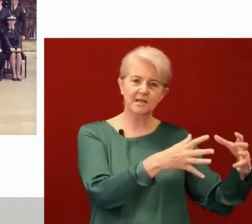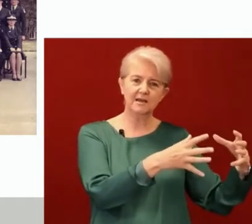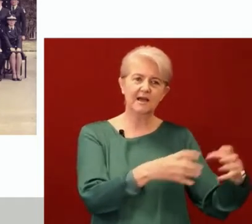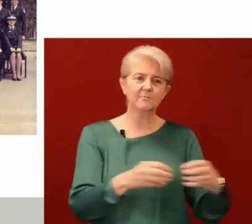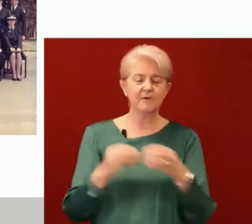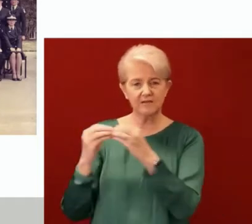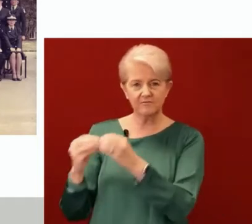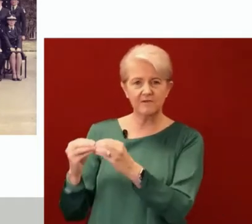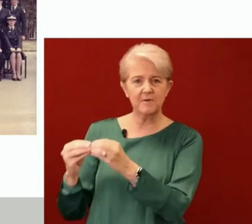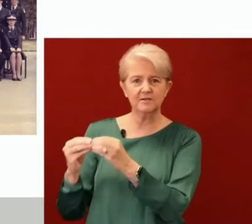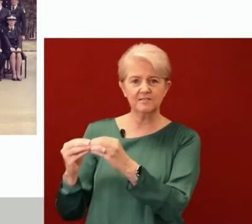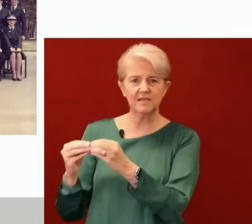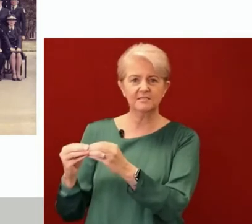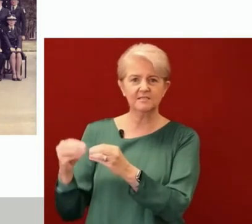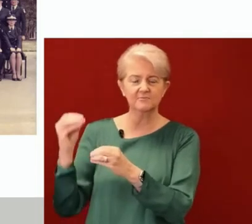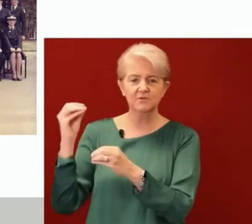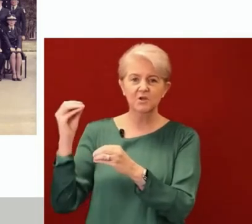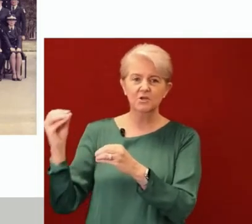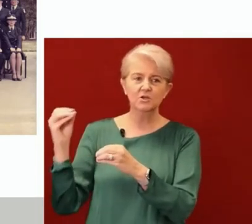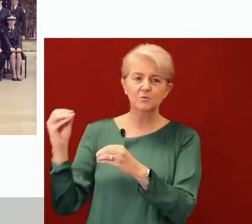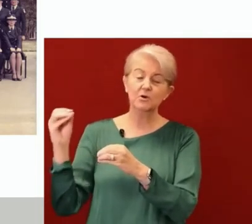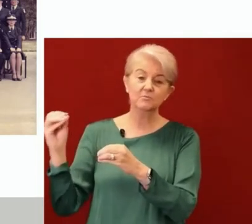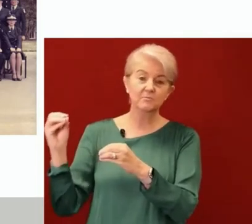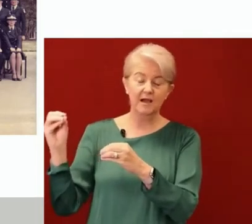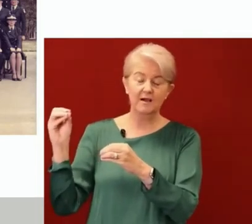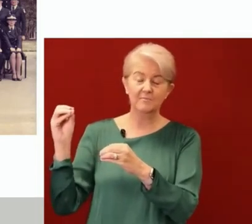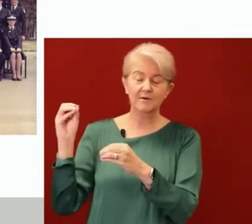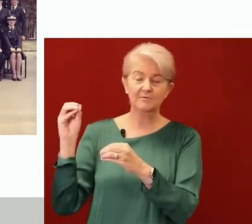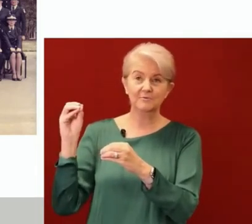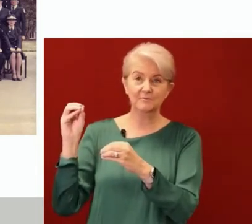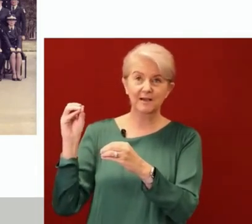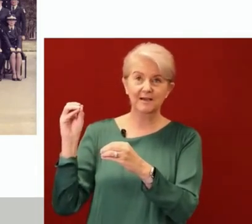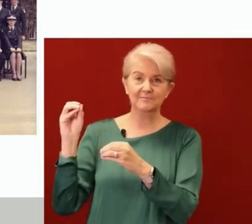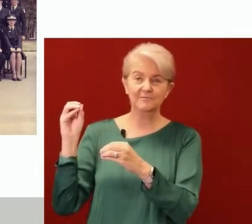made you stand out, being a female detective, you were